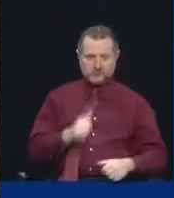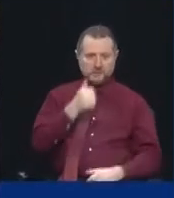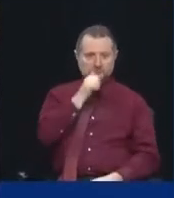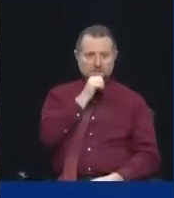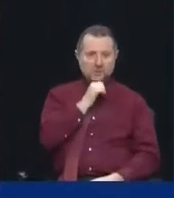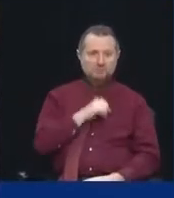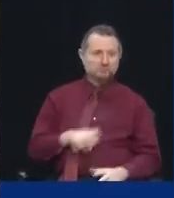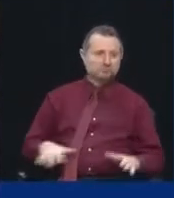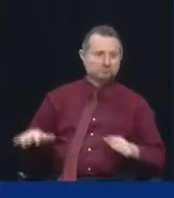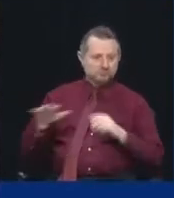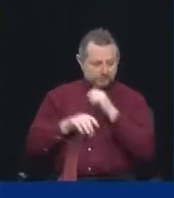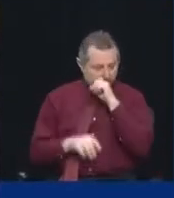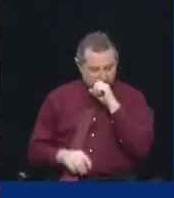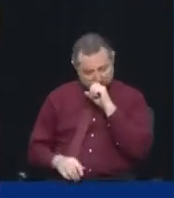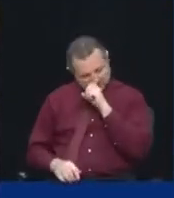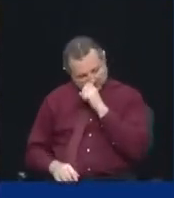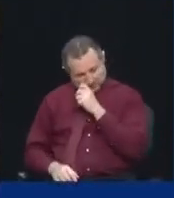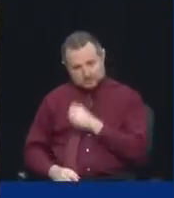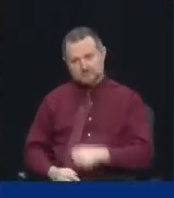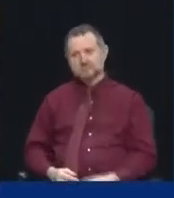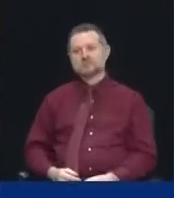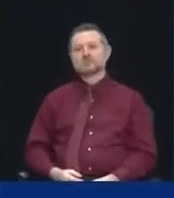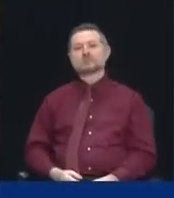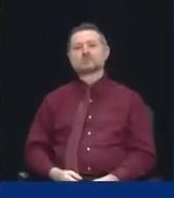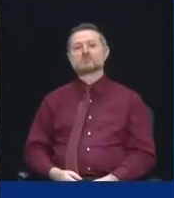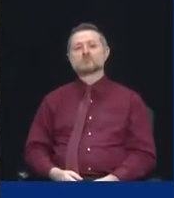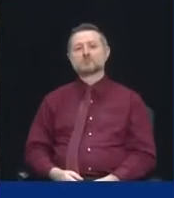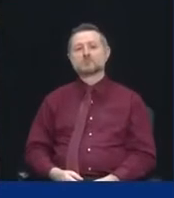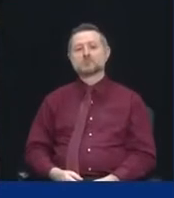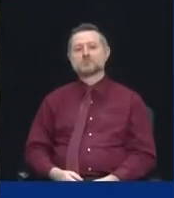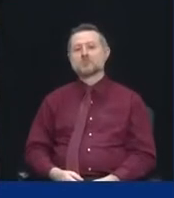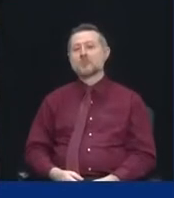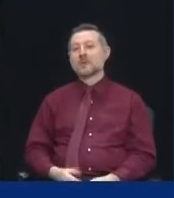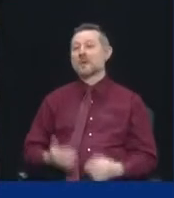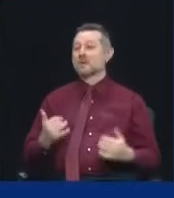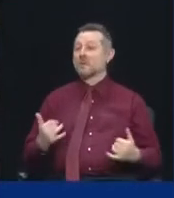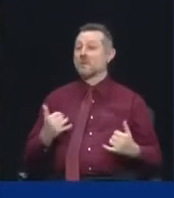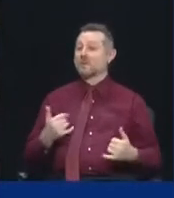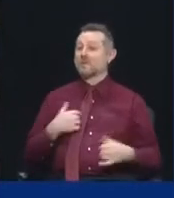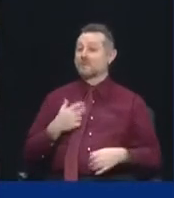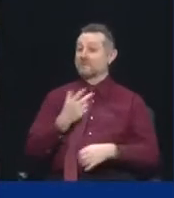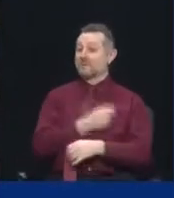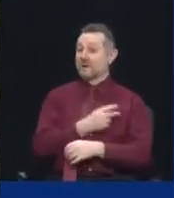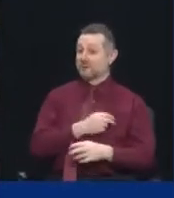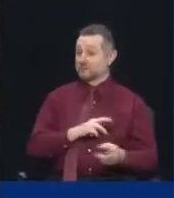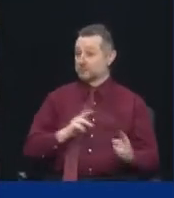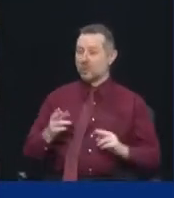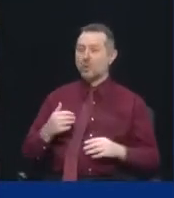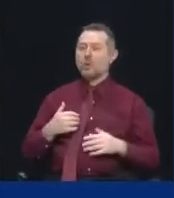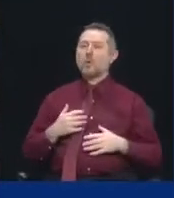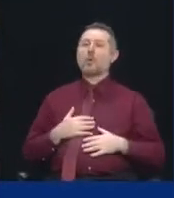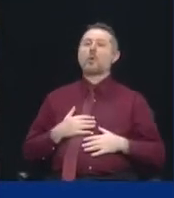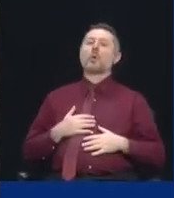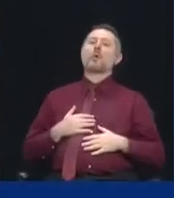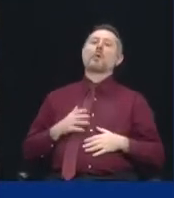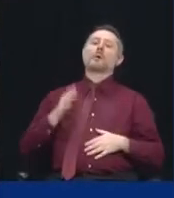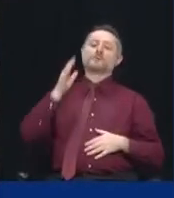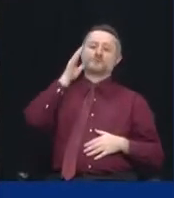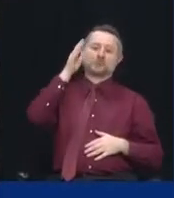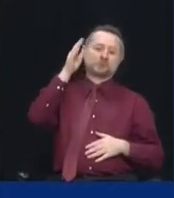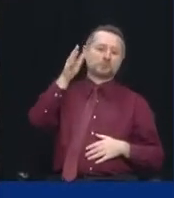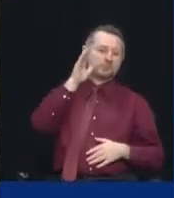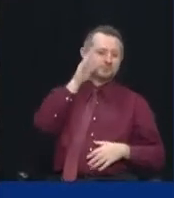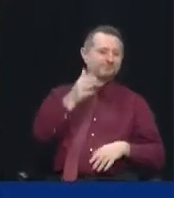And, you know, now that we have the COVID vaccine, there's finally light at the end of the tunnel. But vaccines